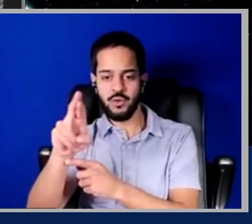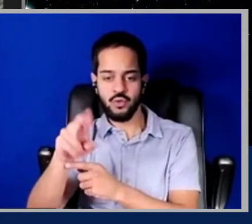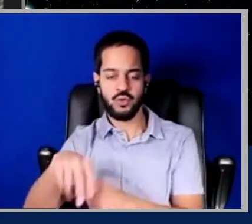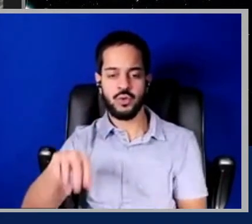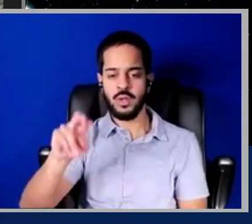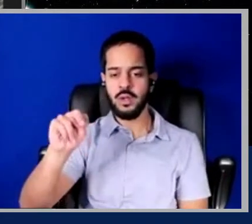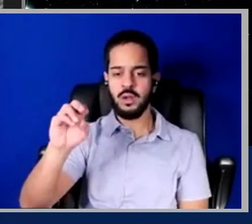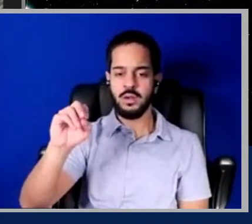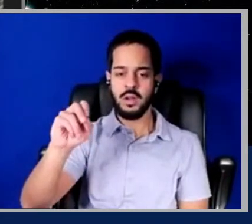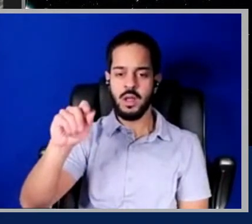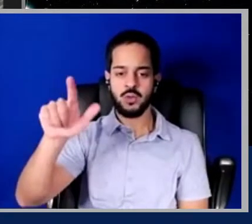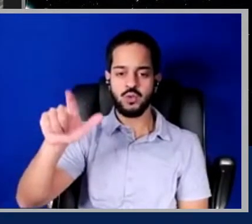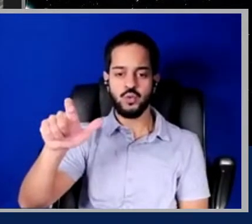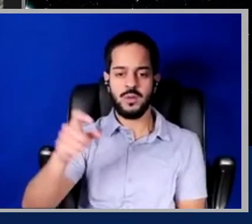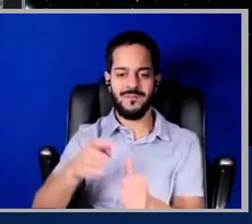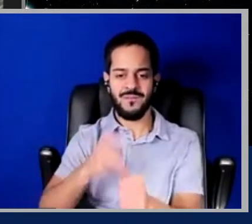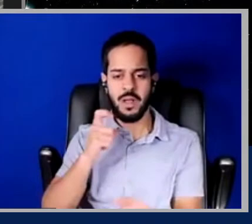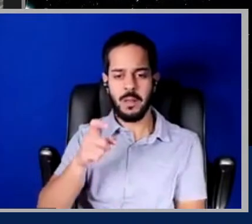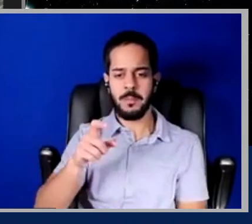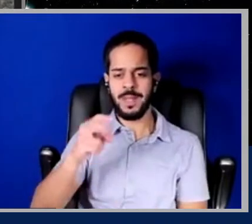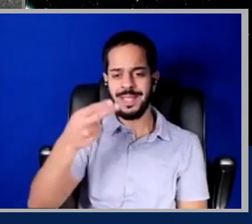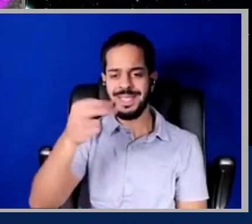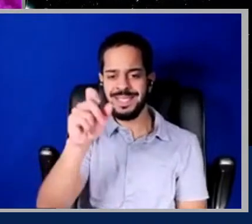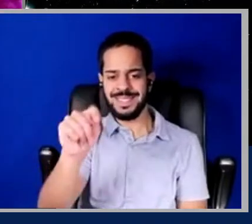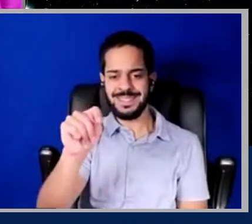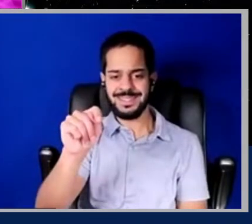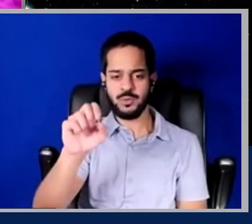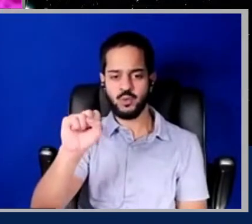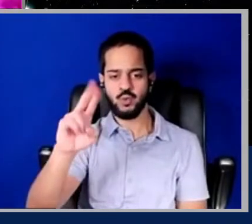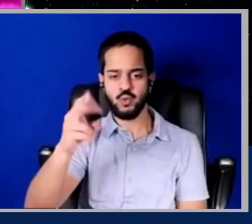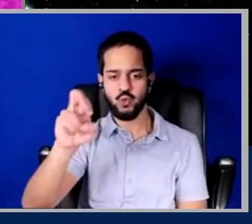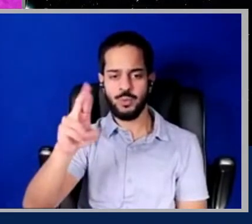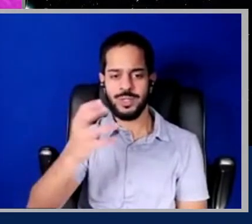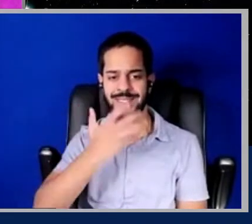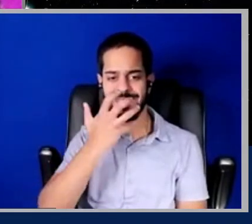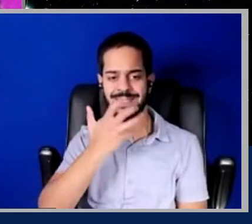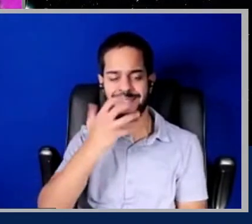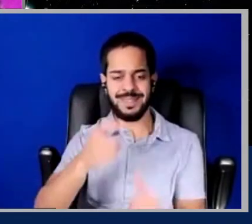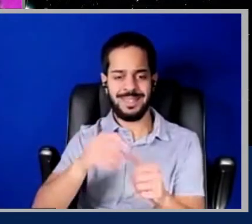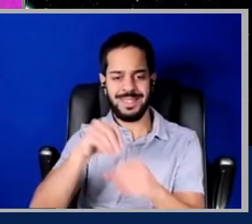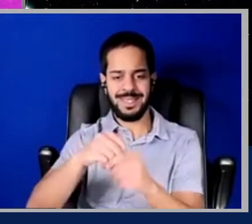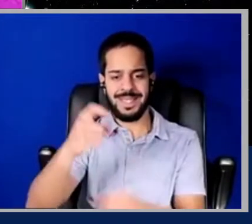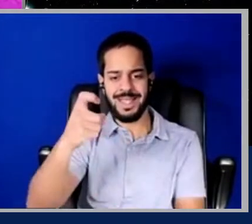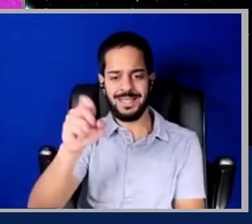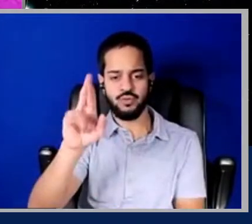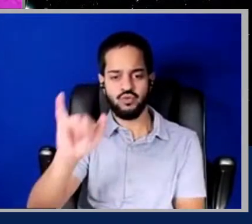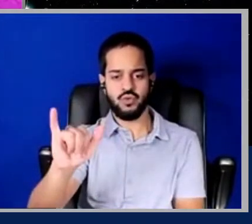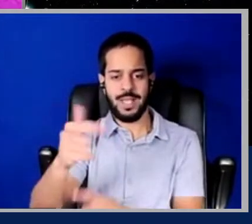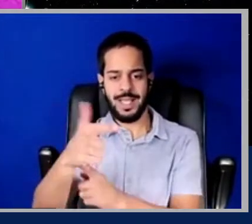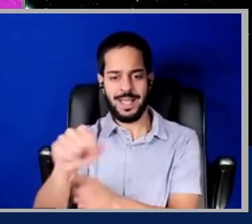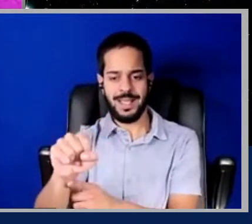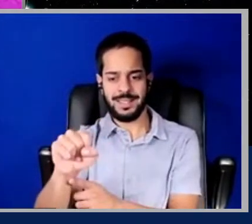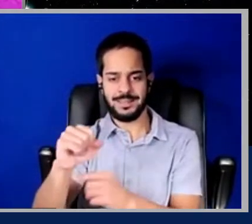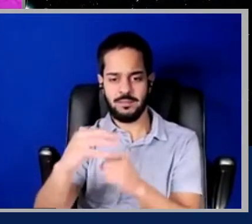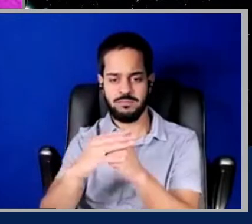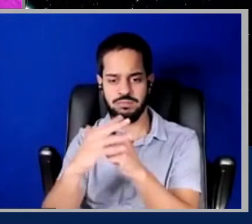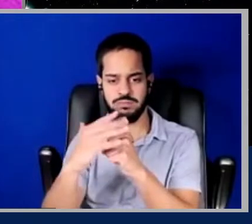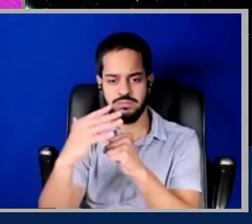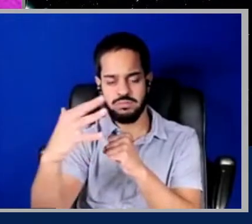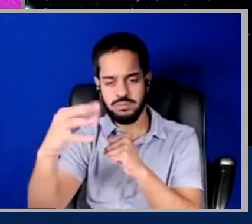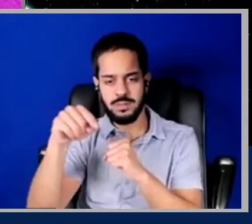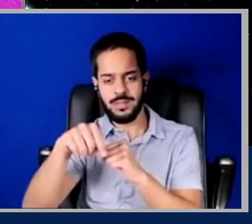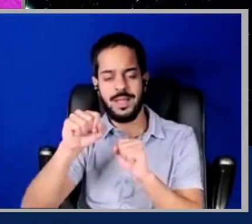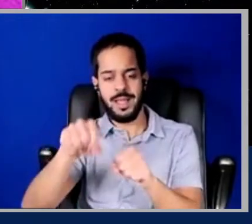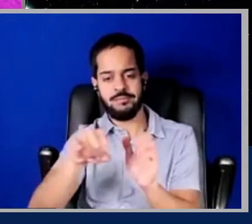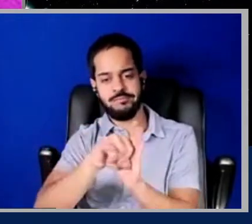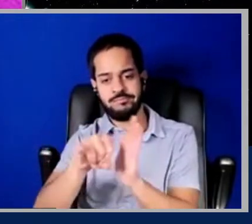this superheated X-ray gas, and you can start to break that down into the various kinds of chemical emission. Some of it is